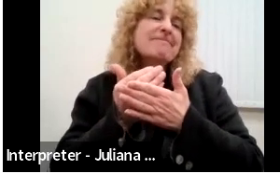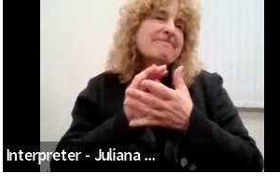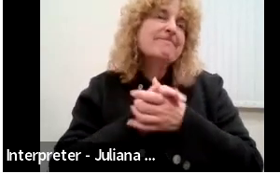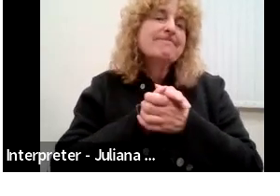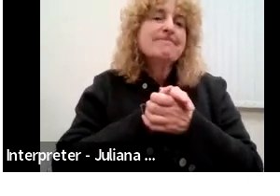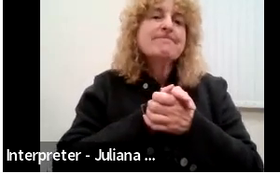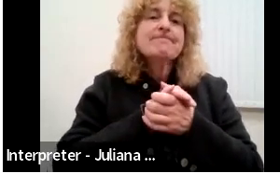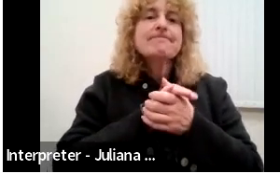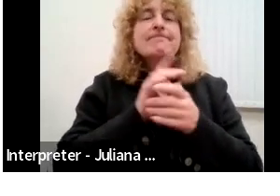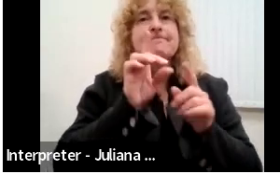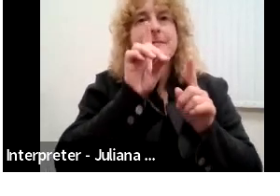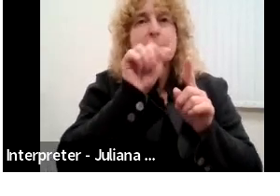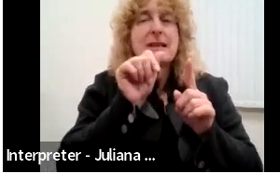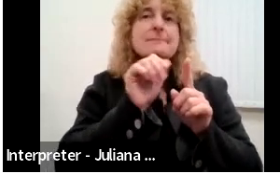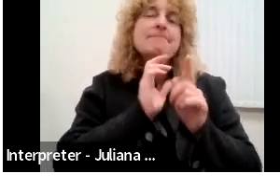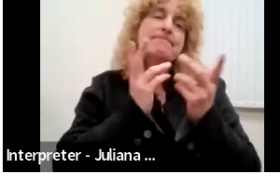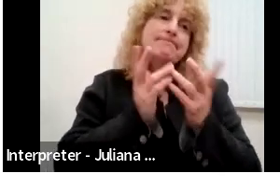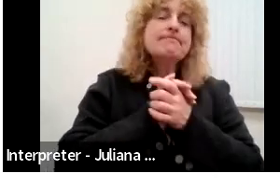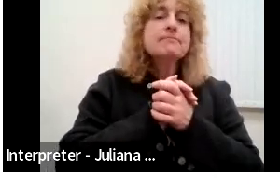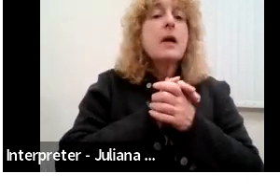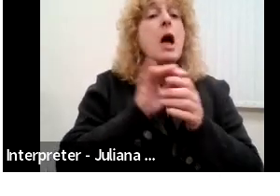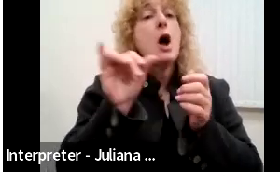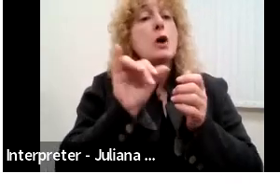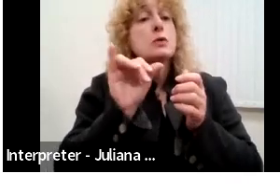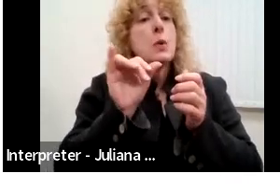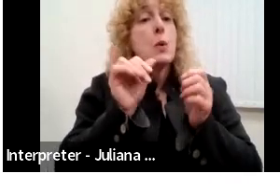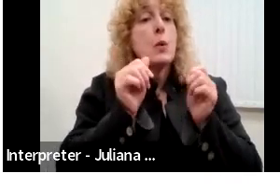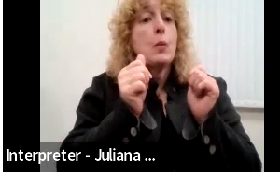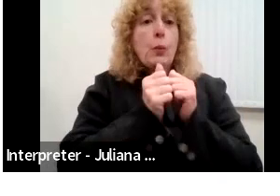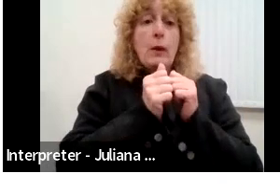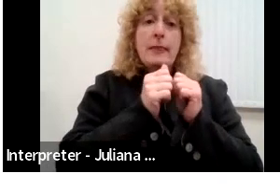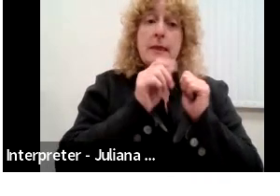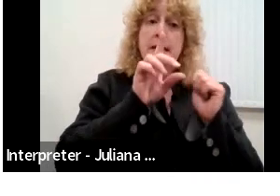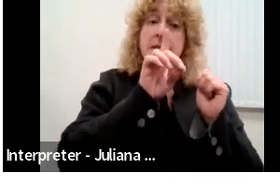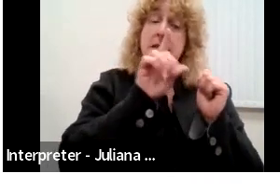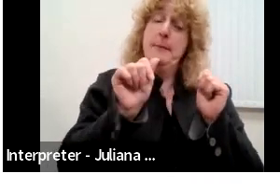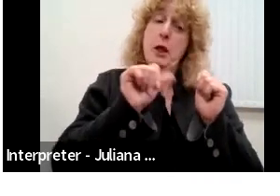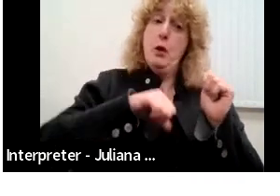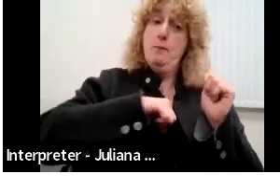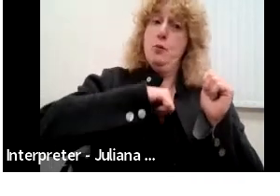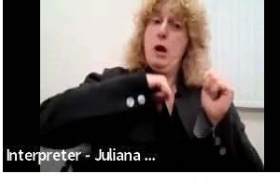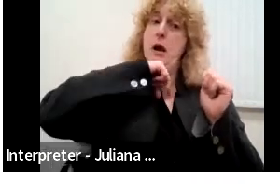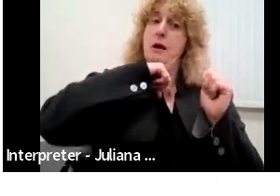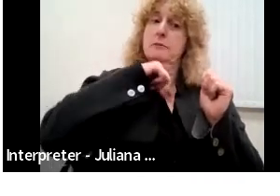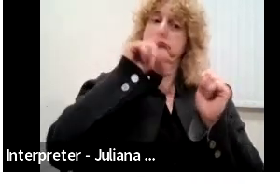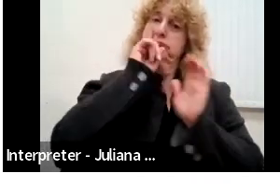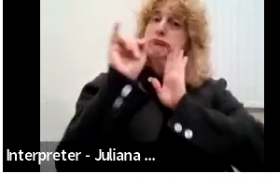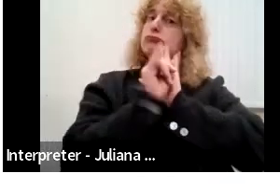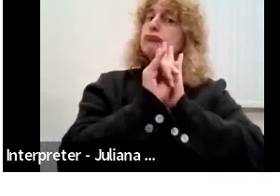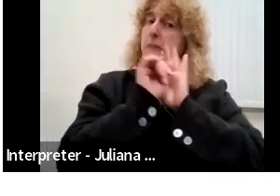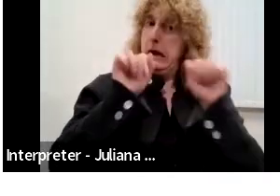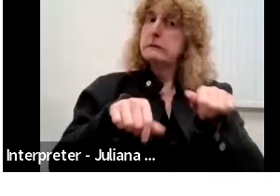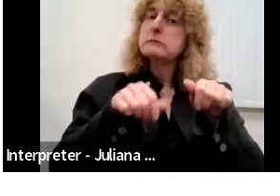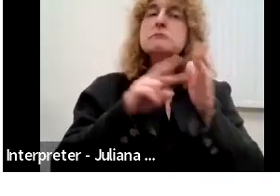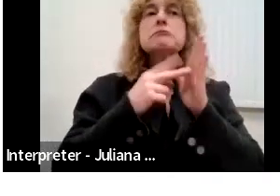Along with a disability identity can be a disability pride identity. And disability pride is accepting and honoring our uniqueness